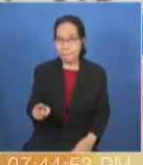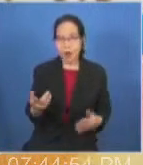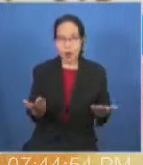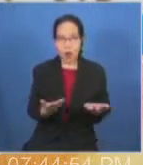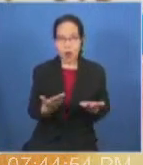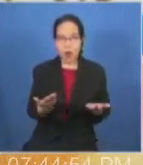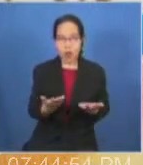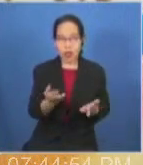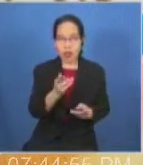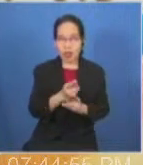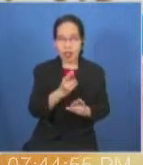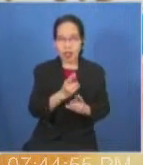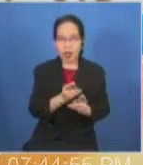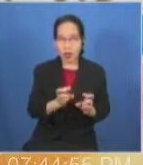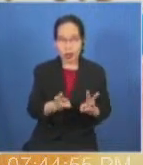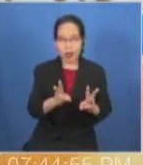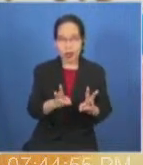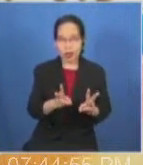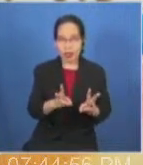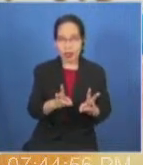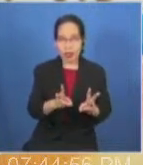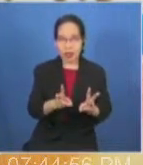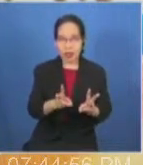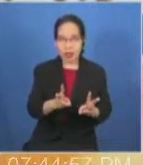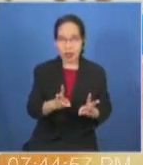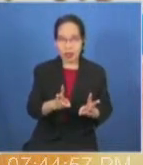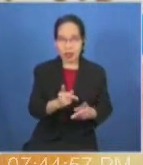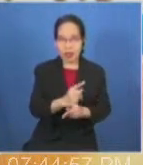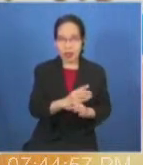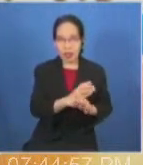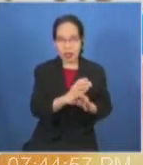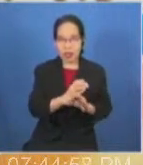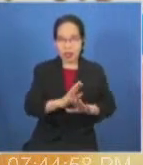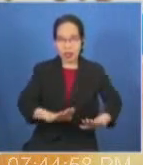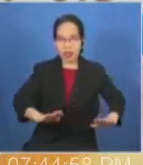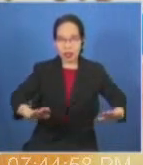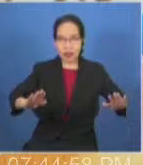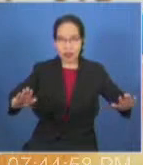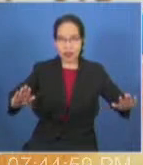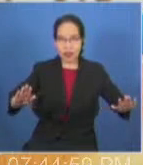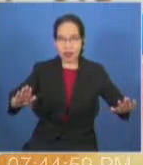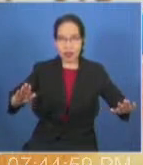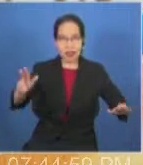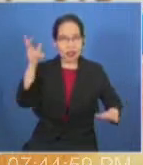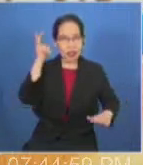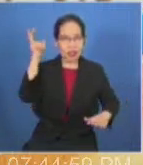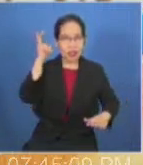for them, what is the right way of raising children?